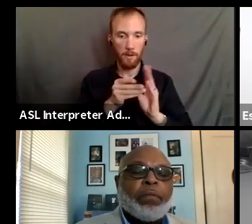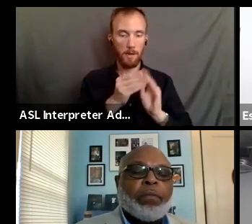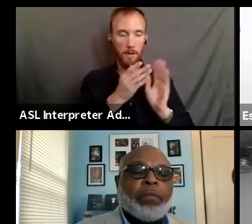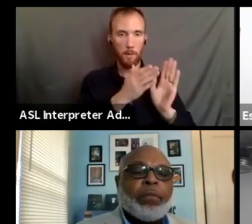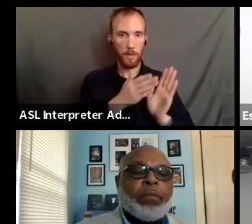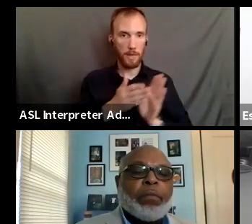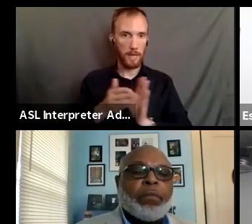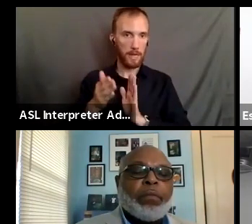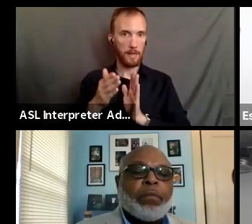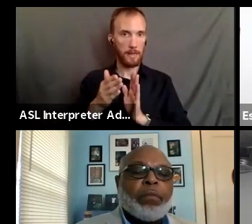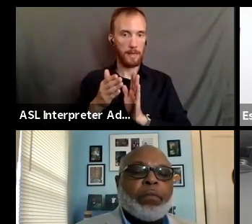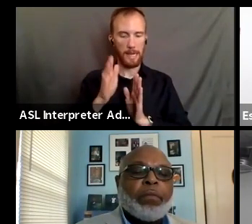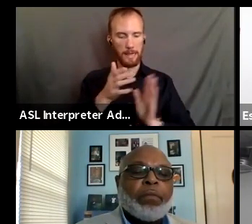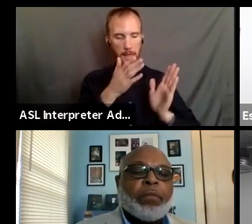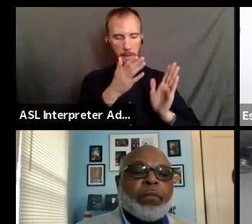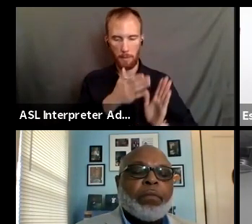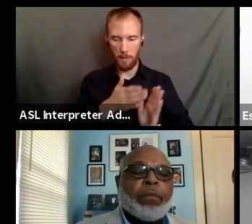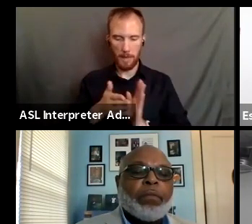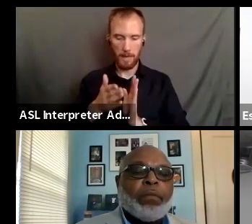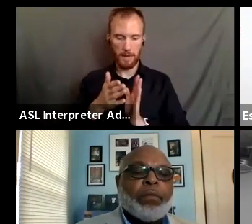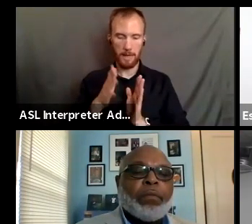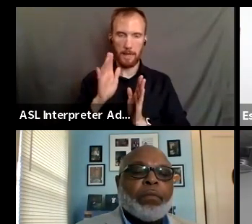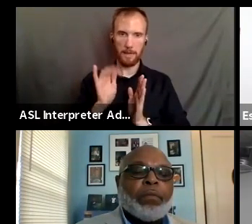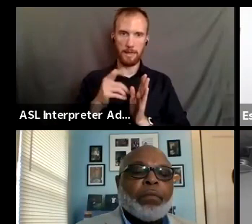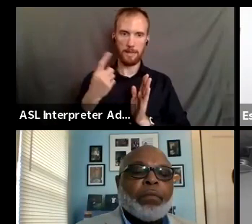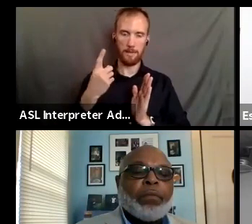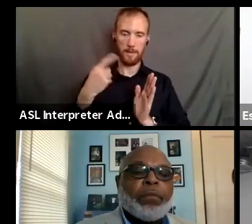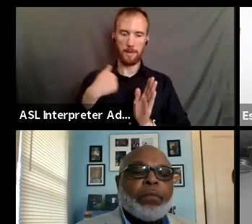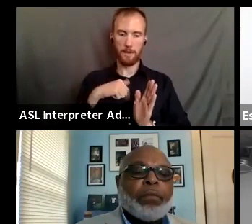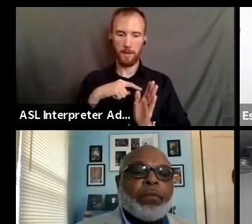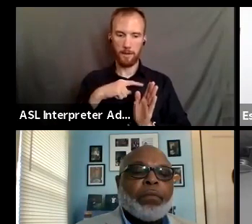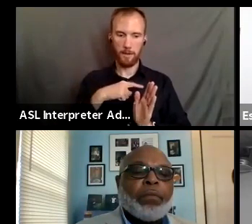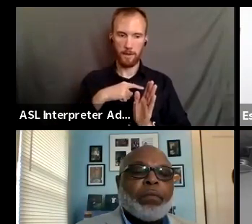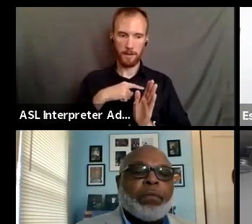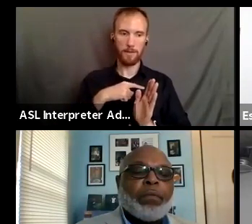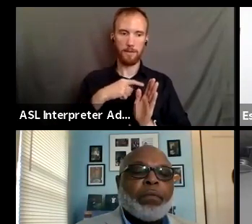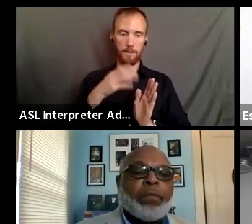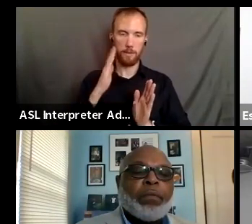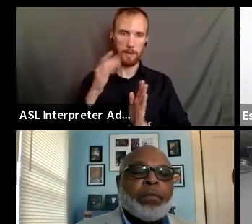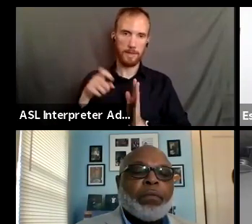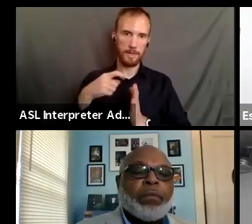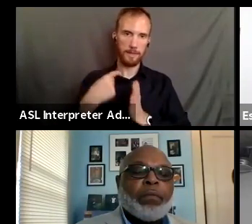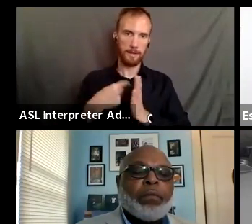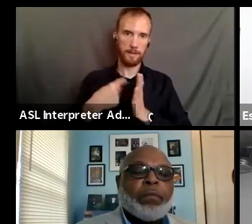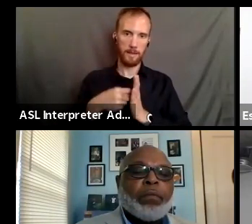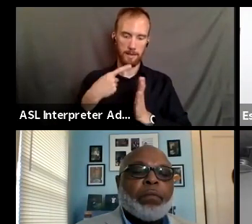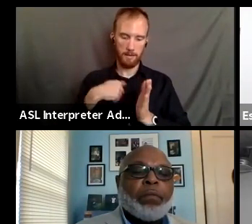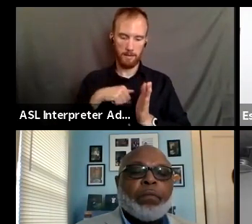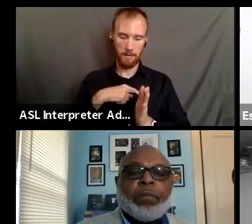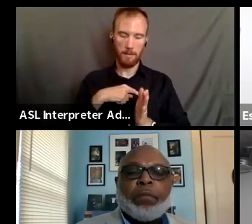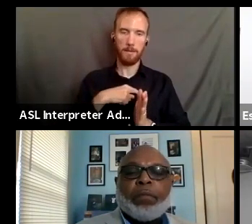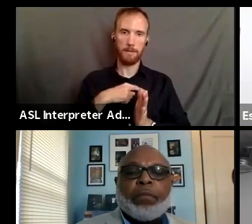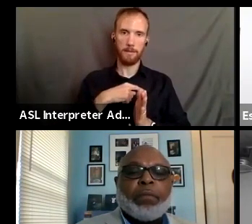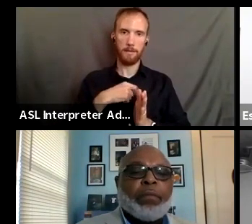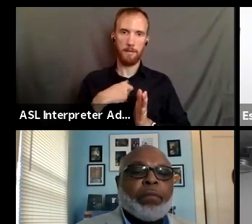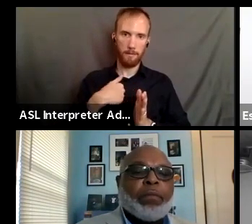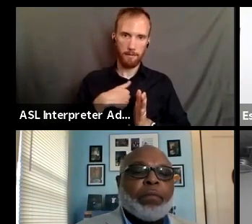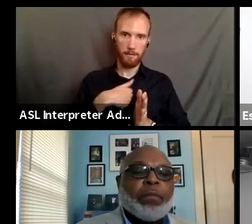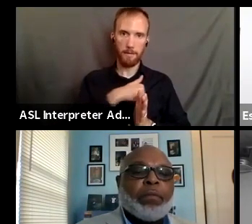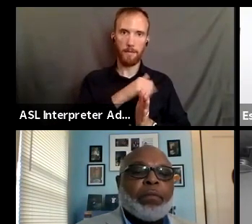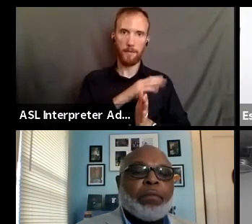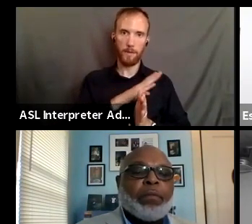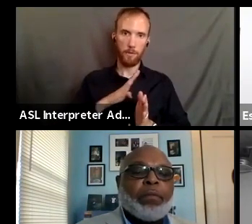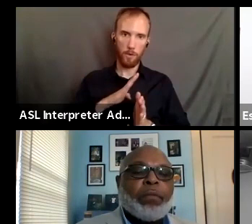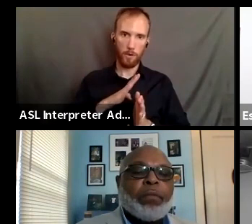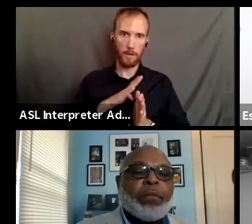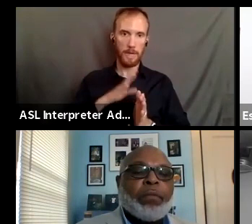board that will result in the phasing out of sros and so